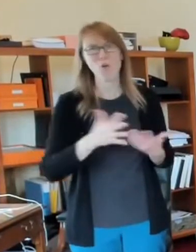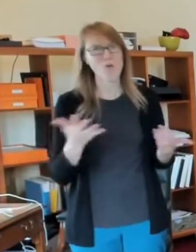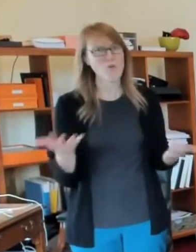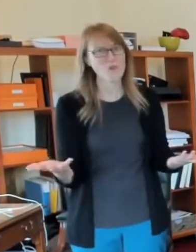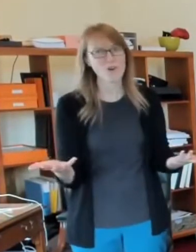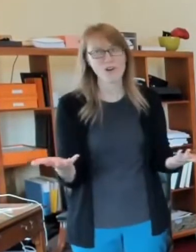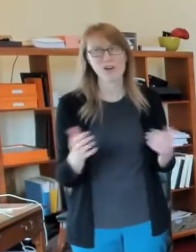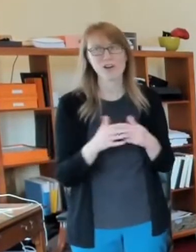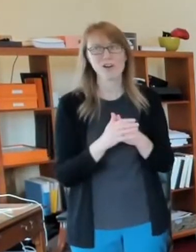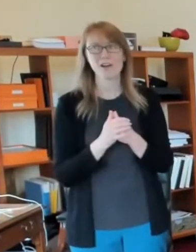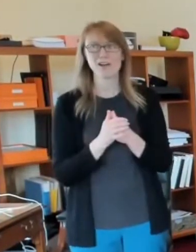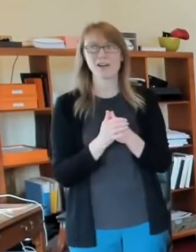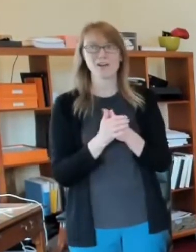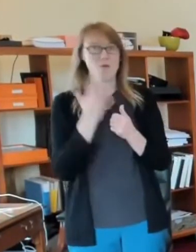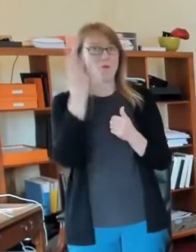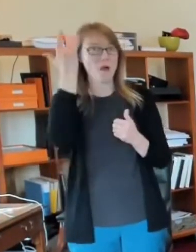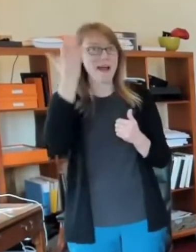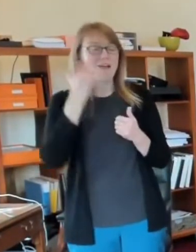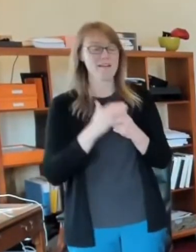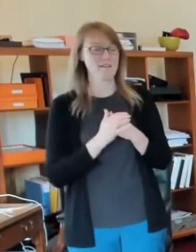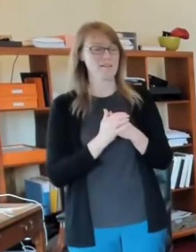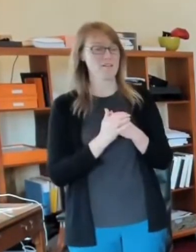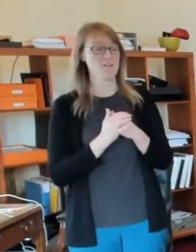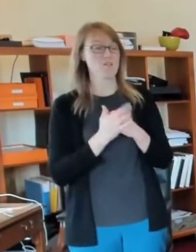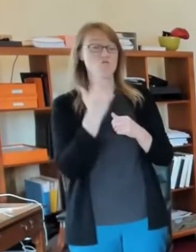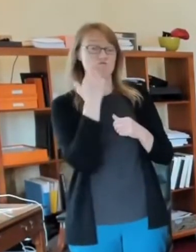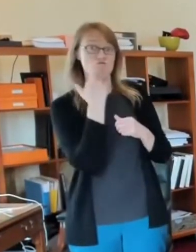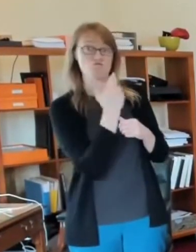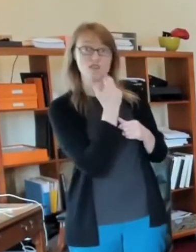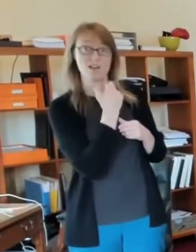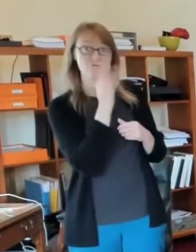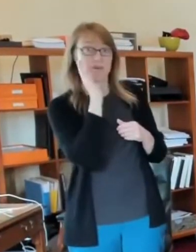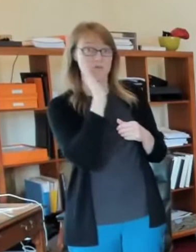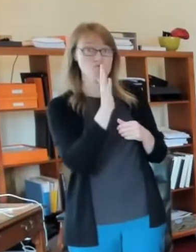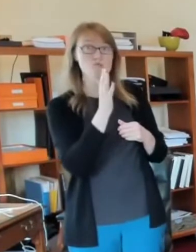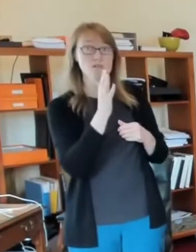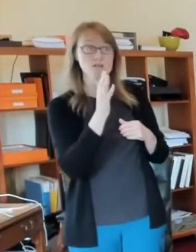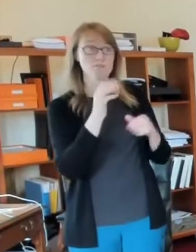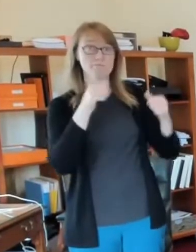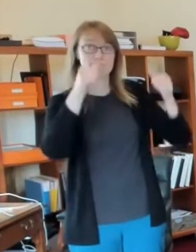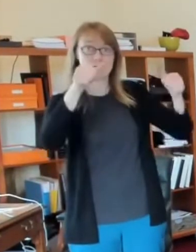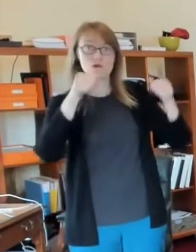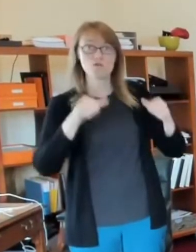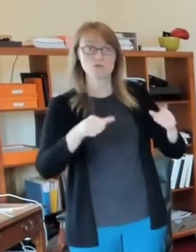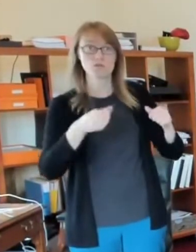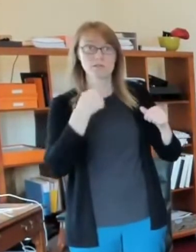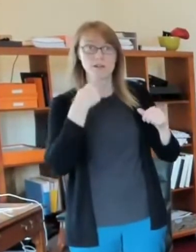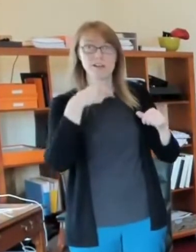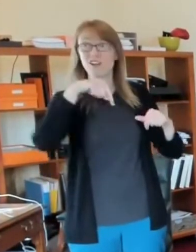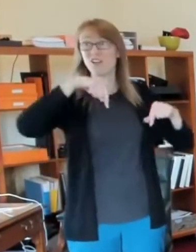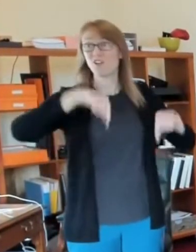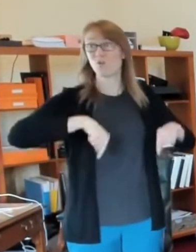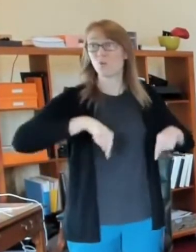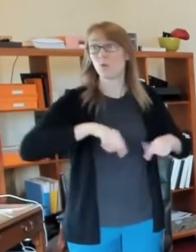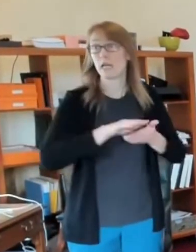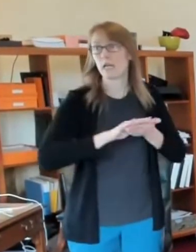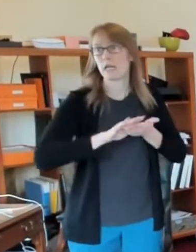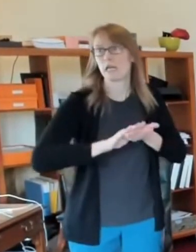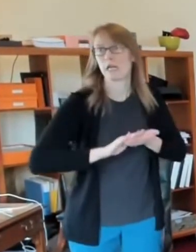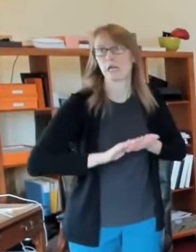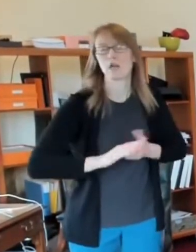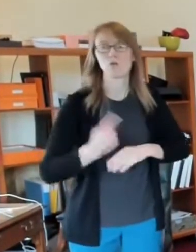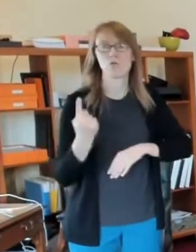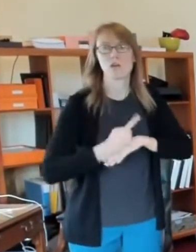going to be closed for, we don't know for how long, for a few days or for a week, for cleaning and that sort of thing, because we had an employee who